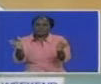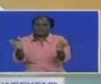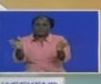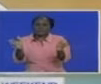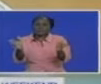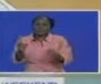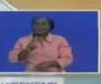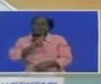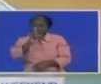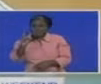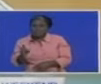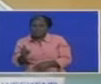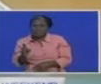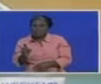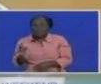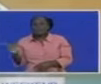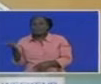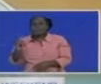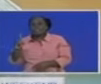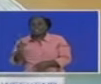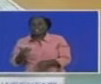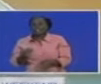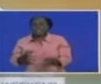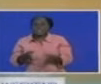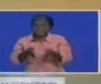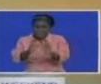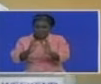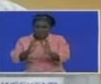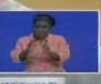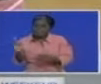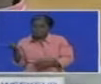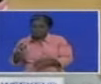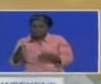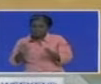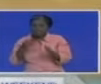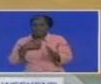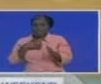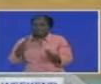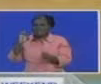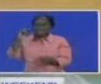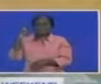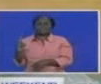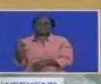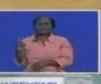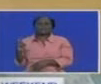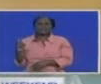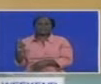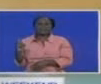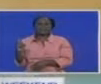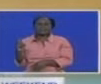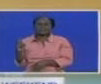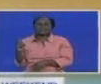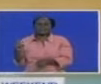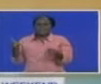the question should be, in a presidential system, I beg to disagree. In a presidential system, there is an executive and there